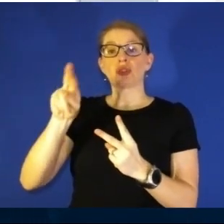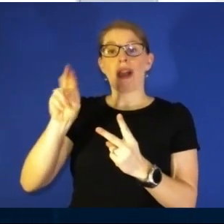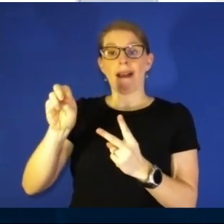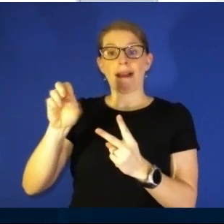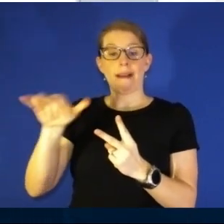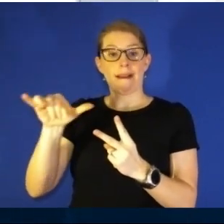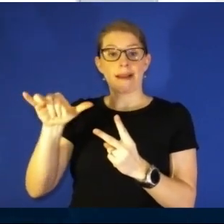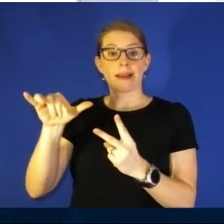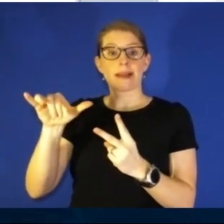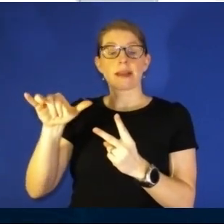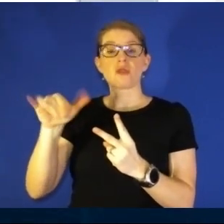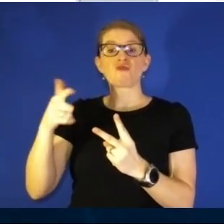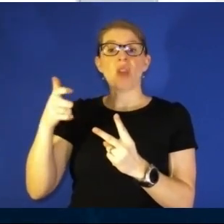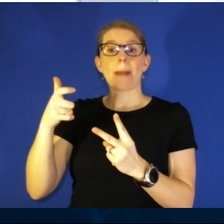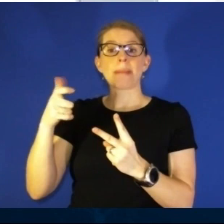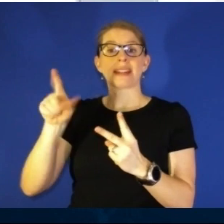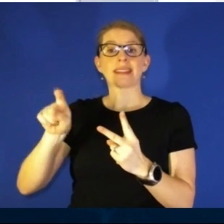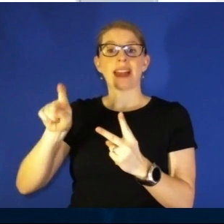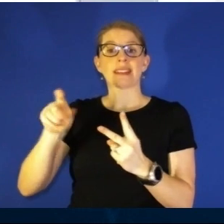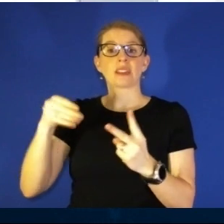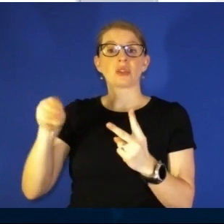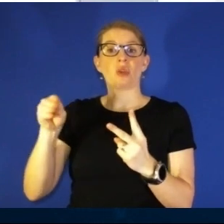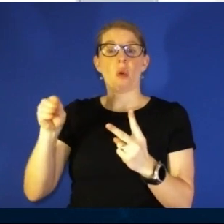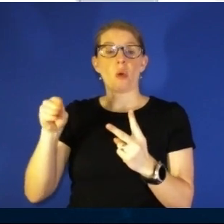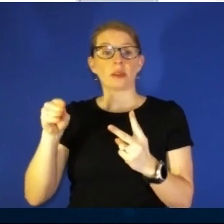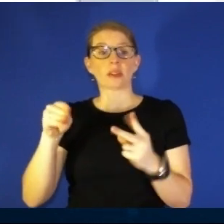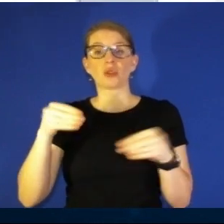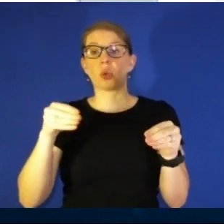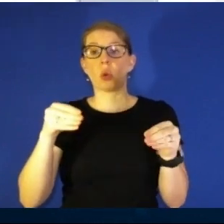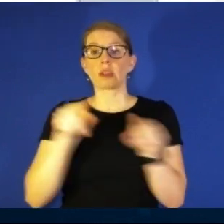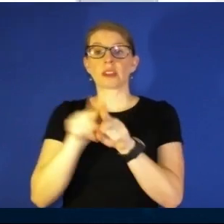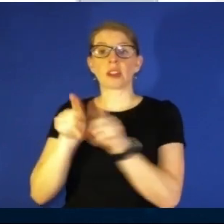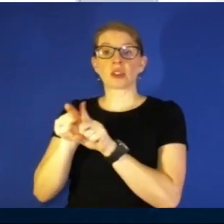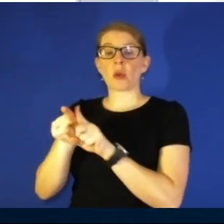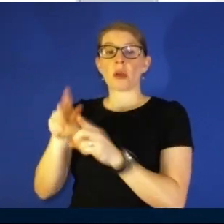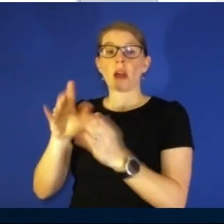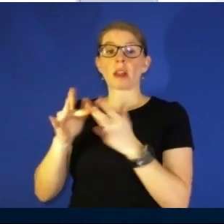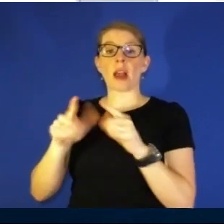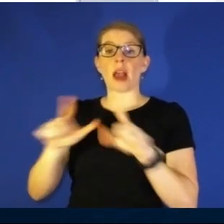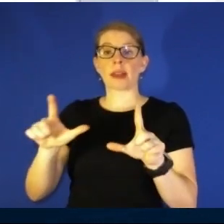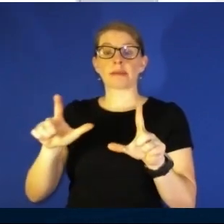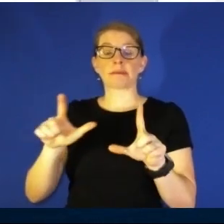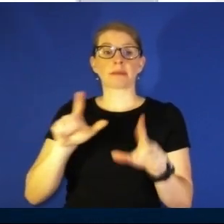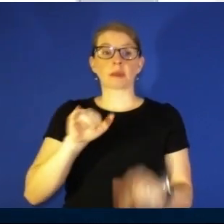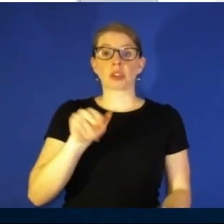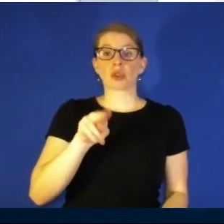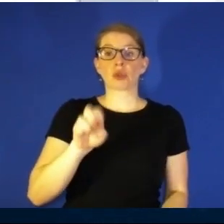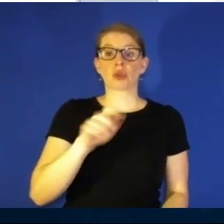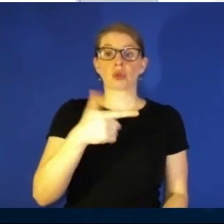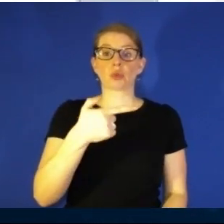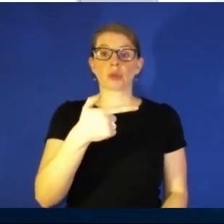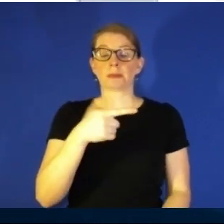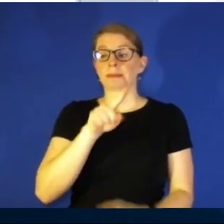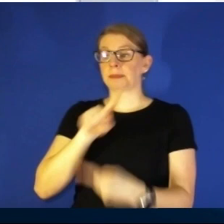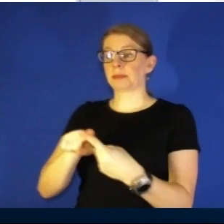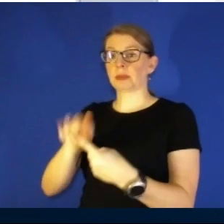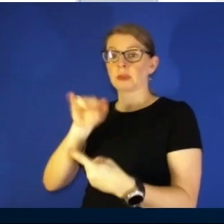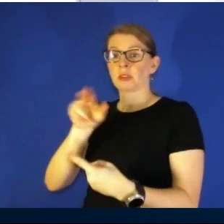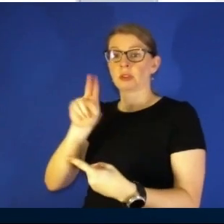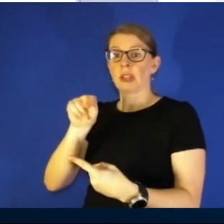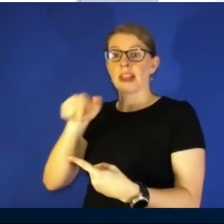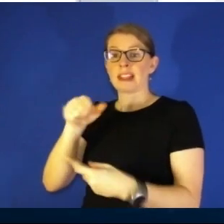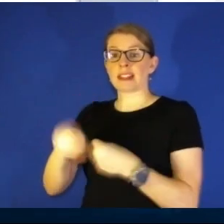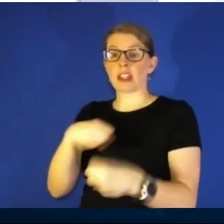test. Both were sold in stores and online. They were produced from June of 2021 to January of this year. So check the